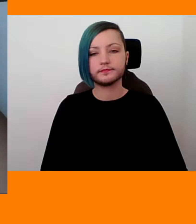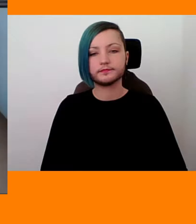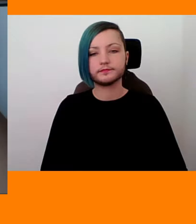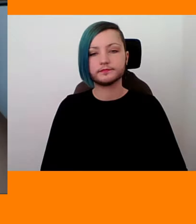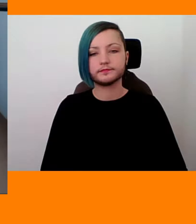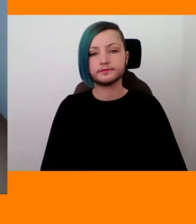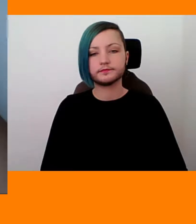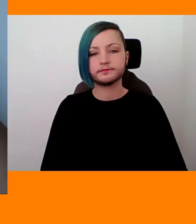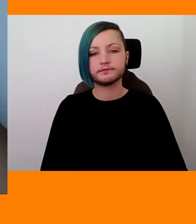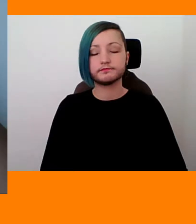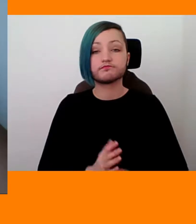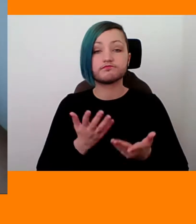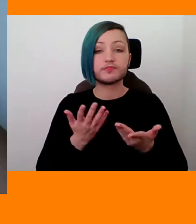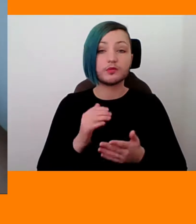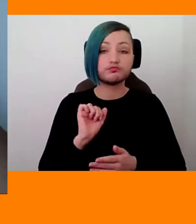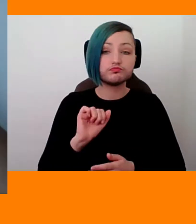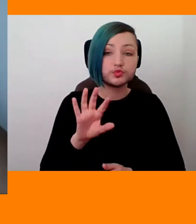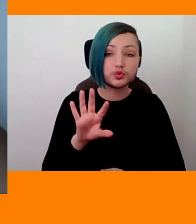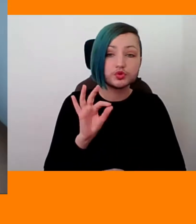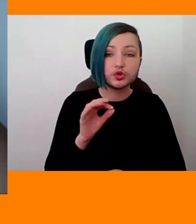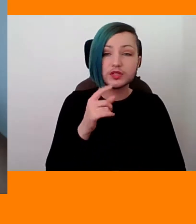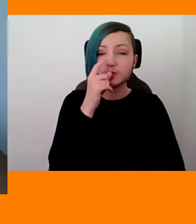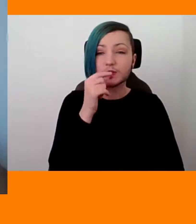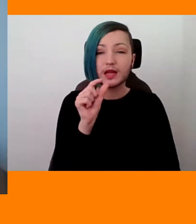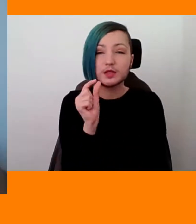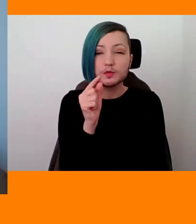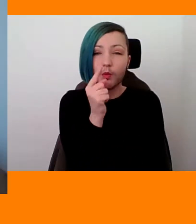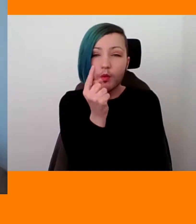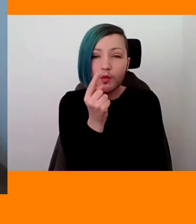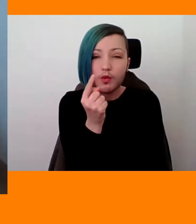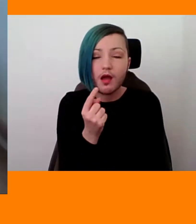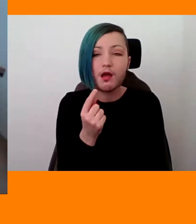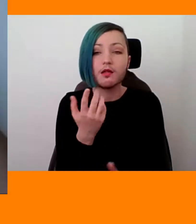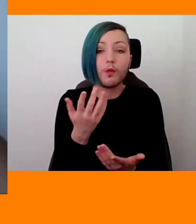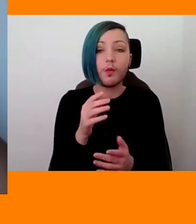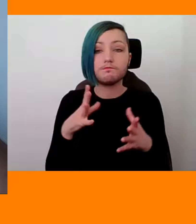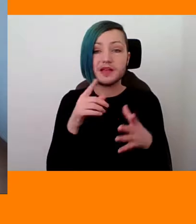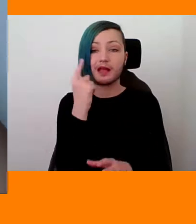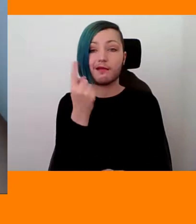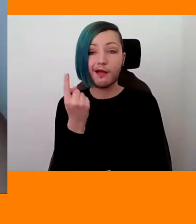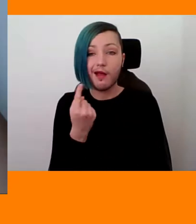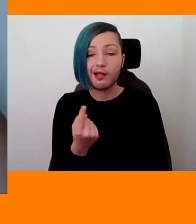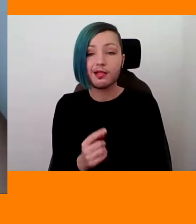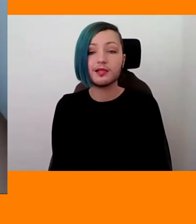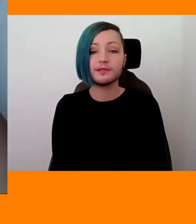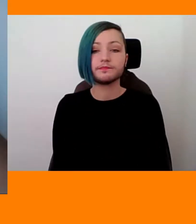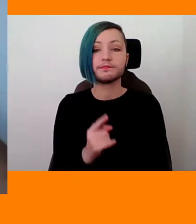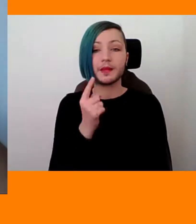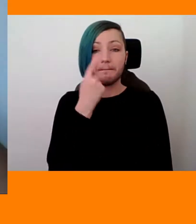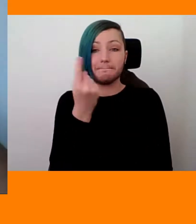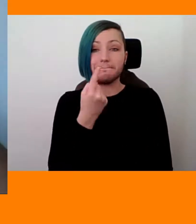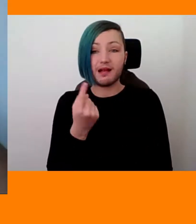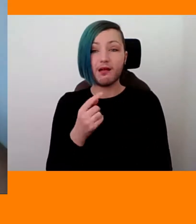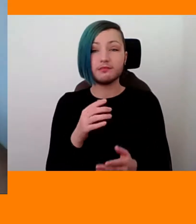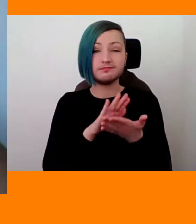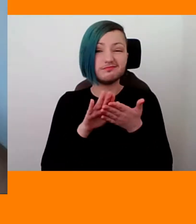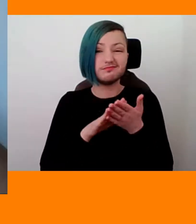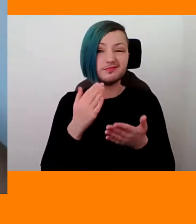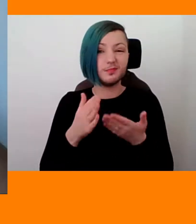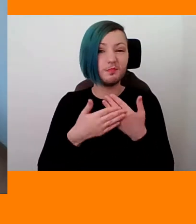Now you have a choice. You can either do quite small curls or quite big curls. Obviously, bigger curls is a bit quicker.